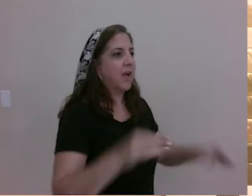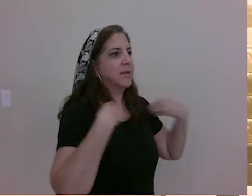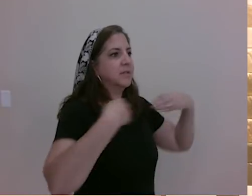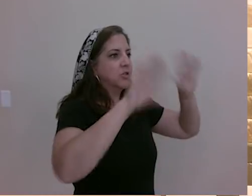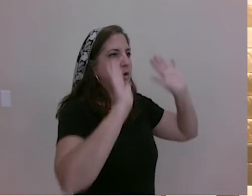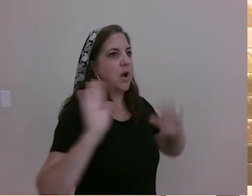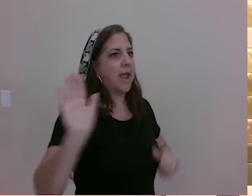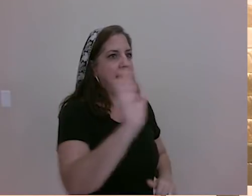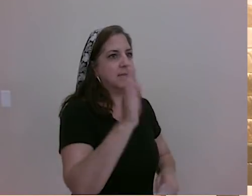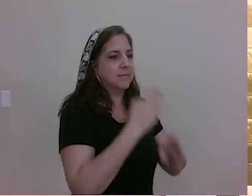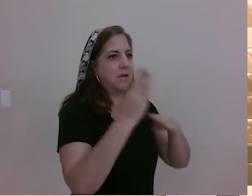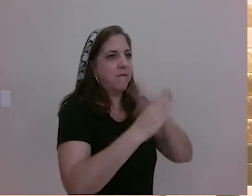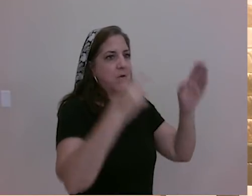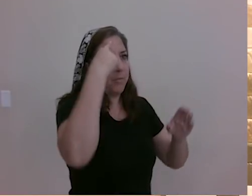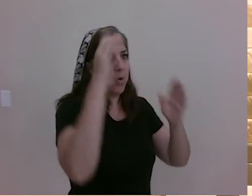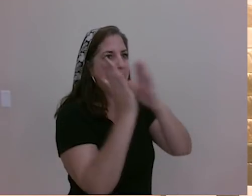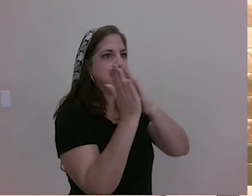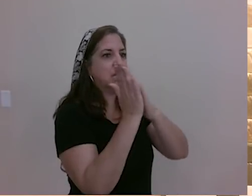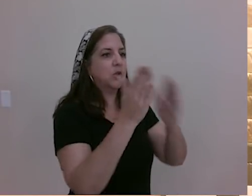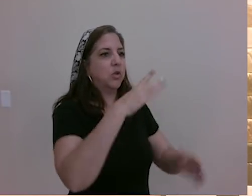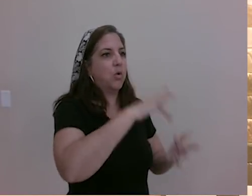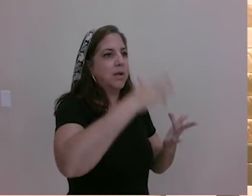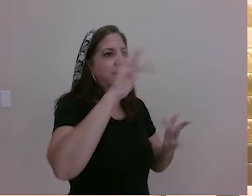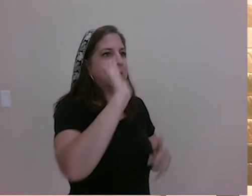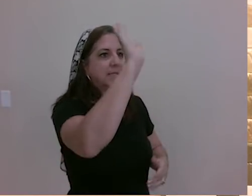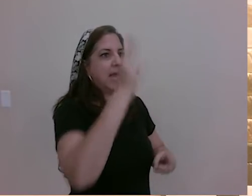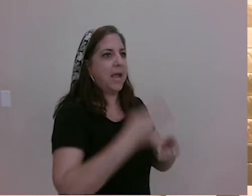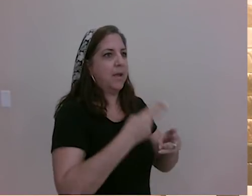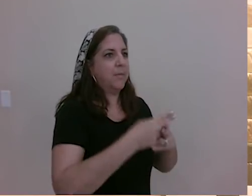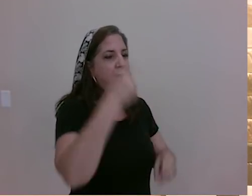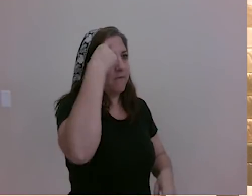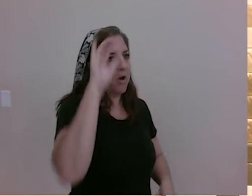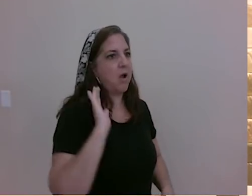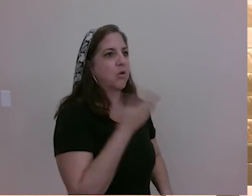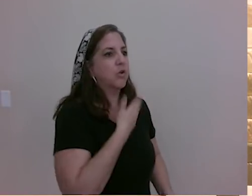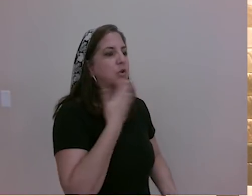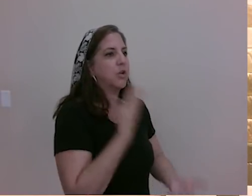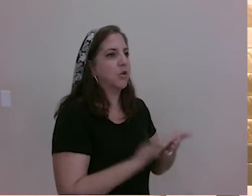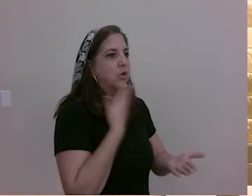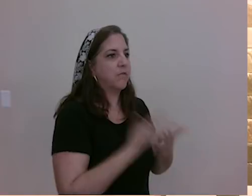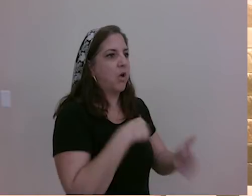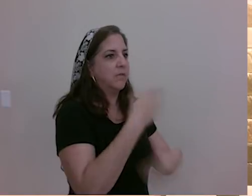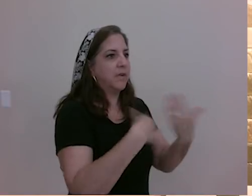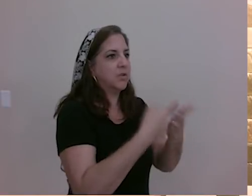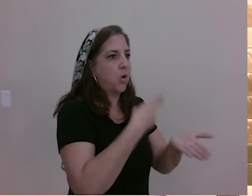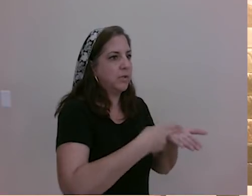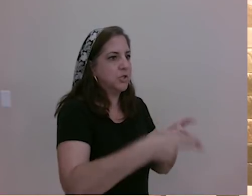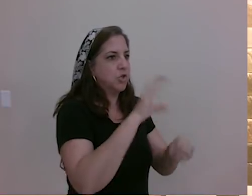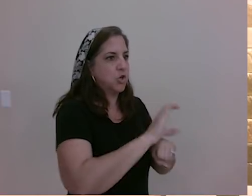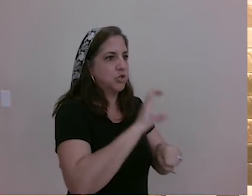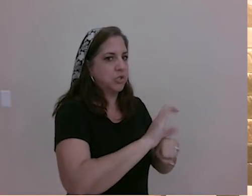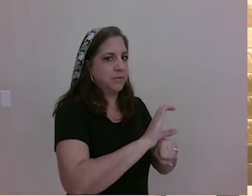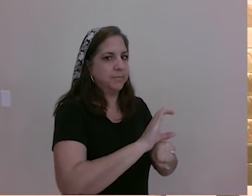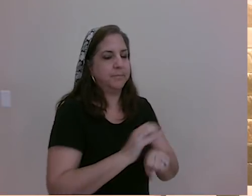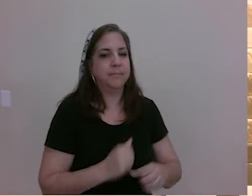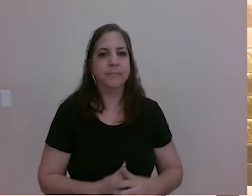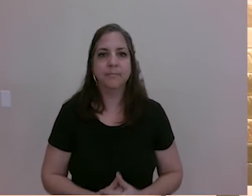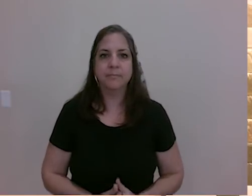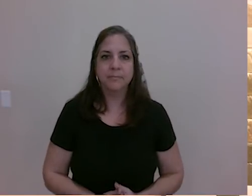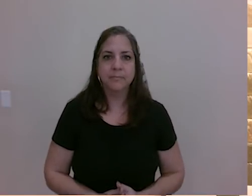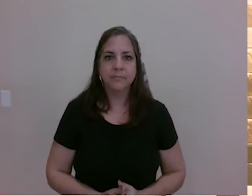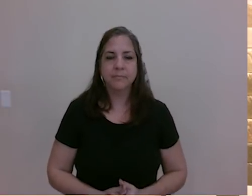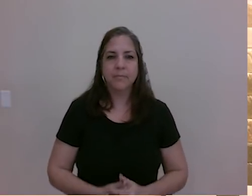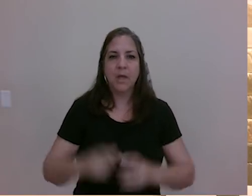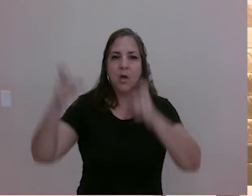hands for the praise and glory of His name, for our good and good of all this holy church. Grant, we pray, O